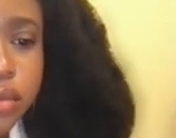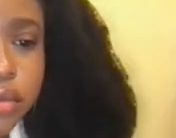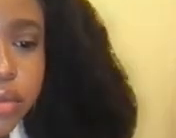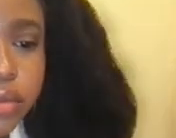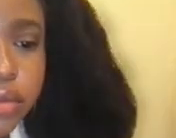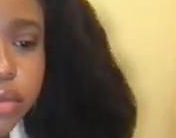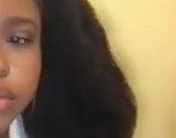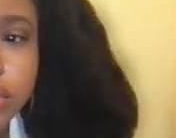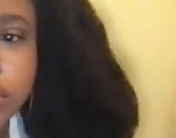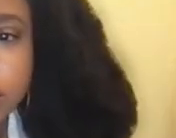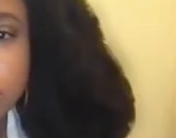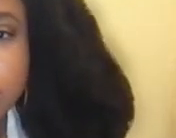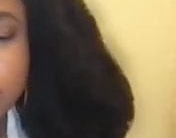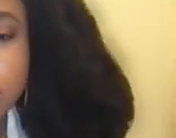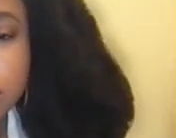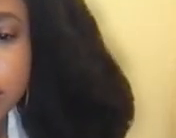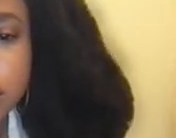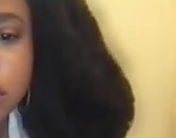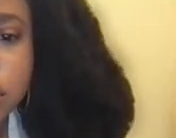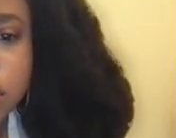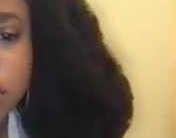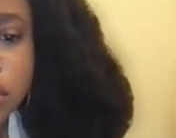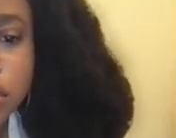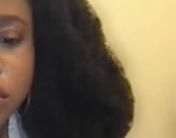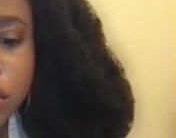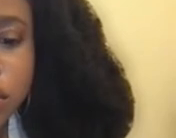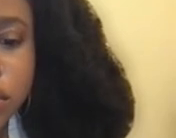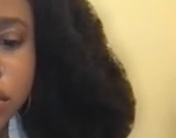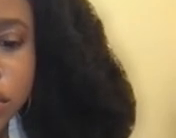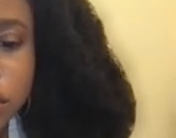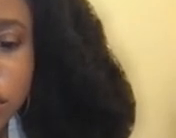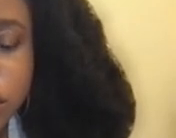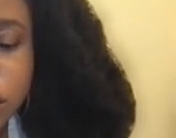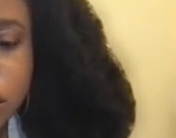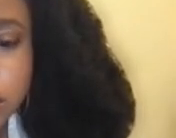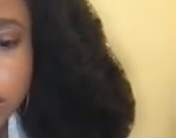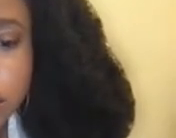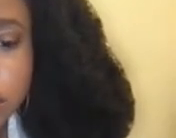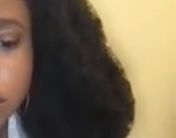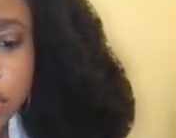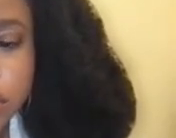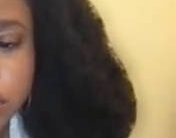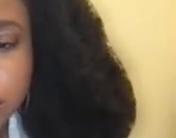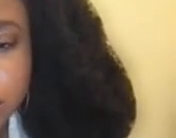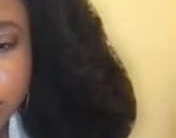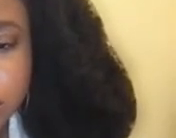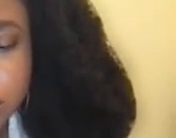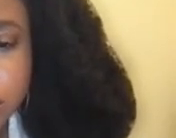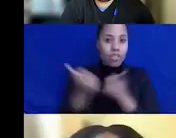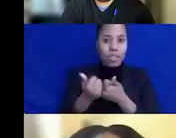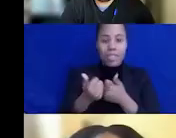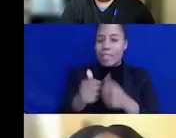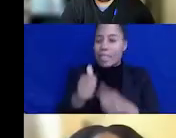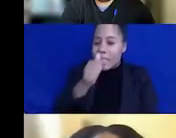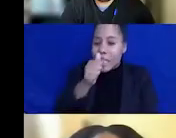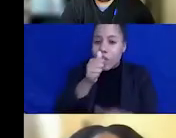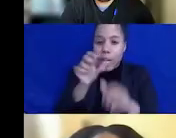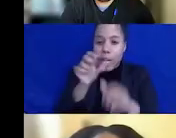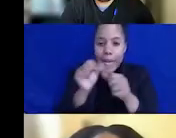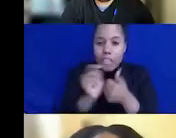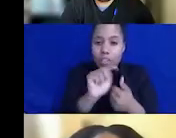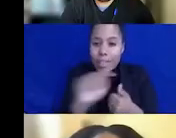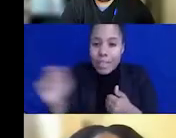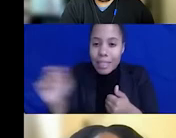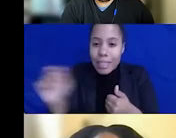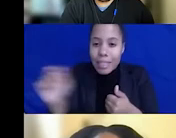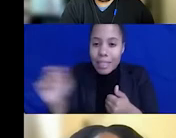tasked with conducting a massive investigation into the nation's most secret agencies. And this is the first and